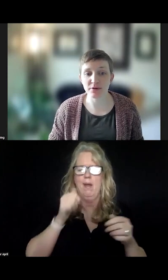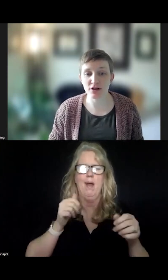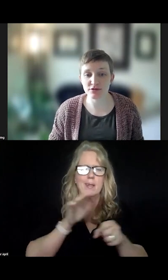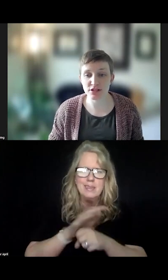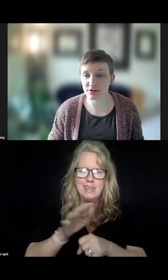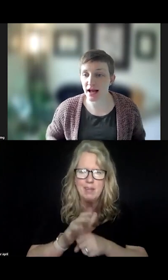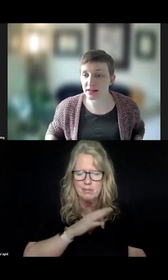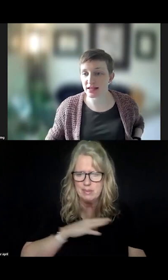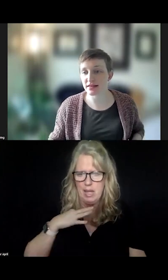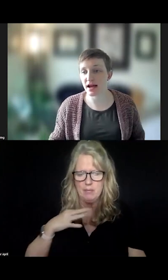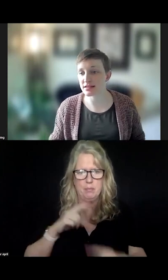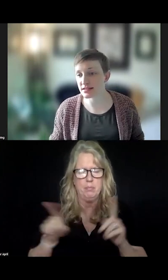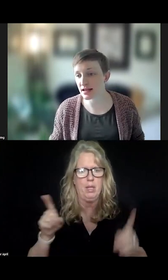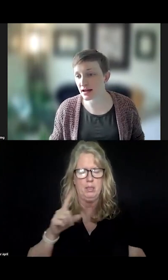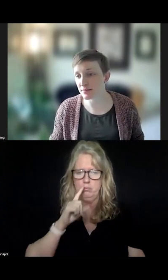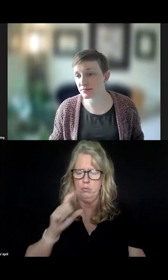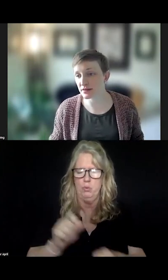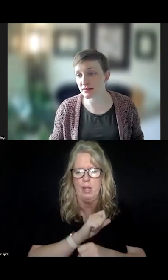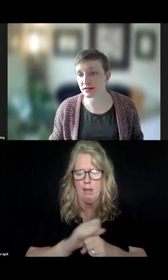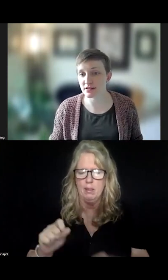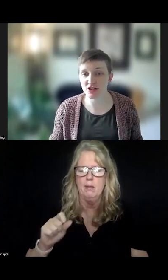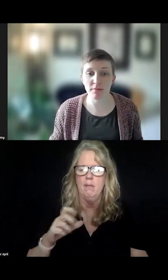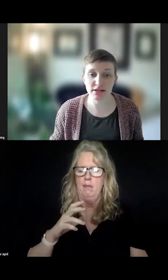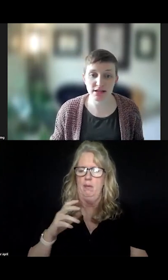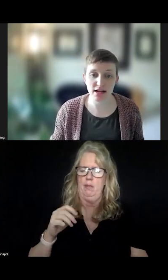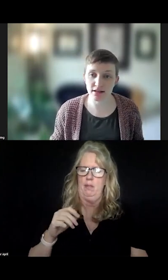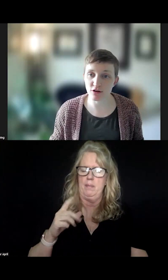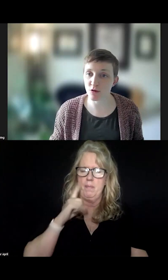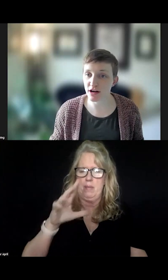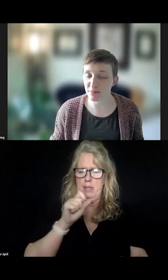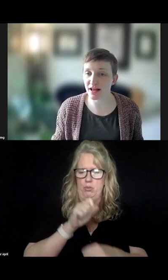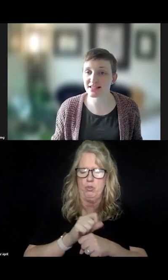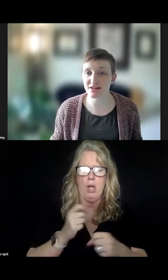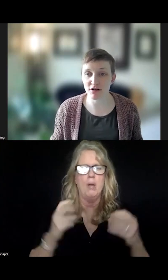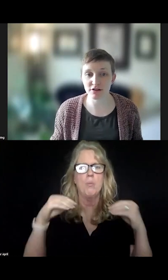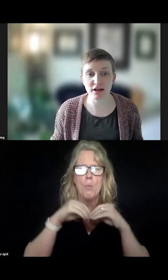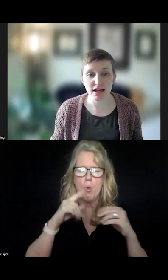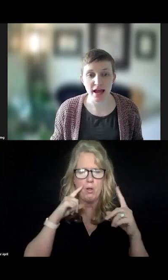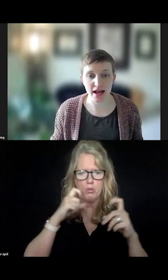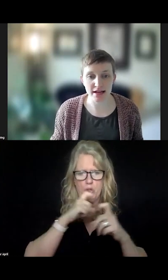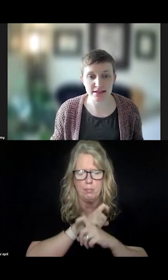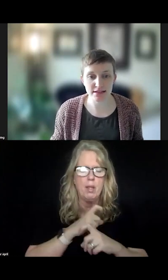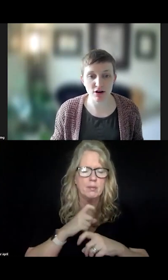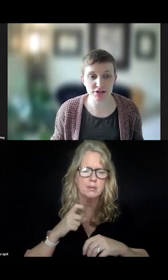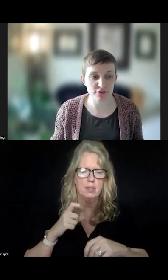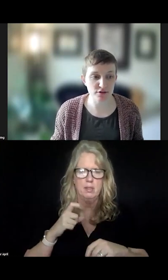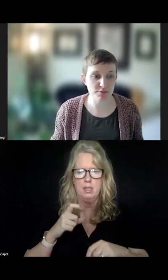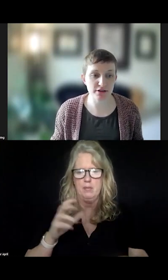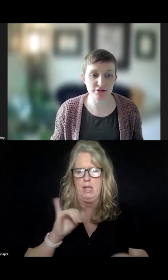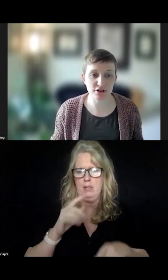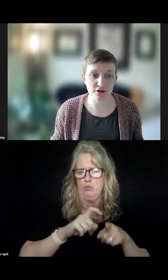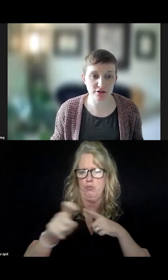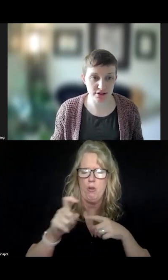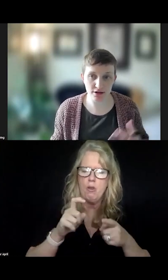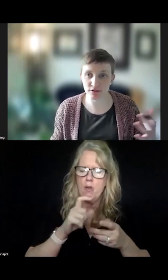but also this reality that the job has gotten a little more complex and harder as call center